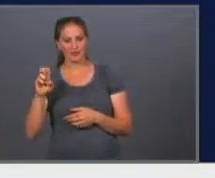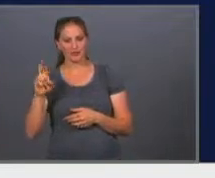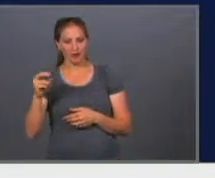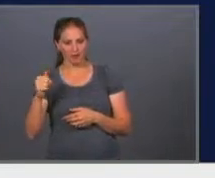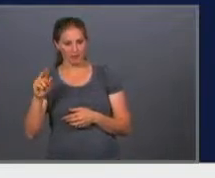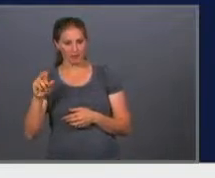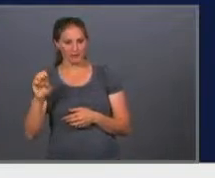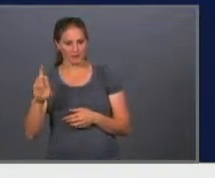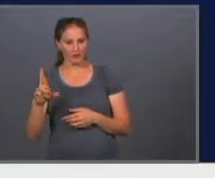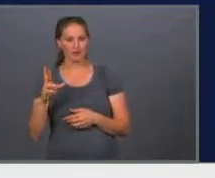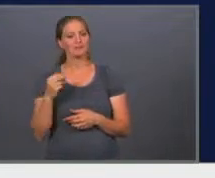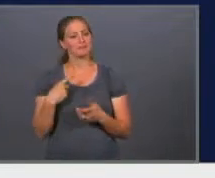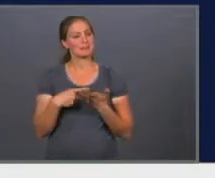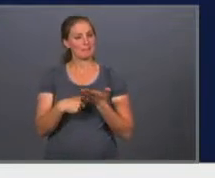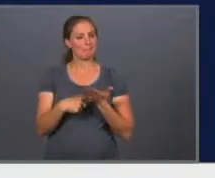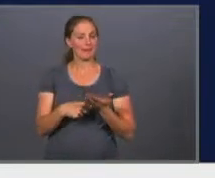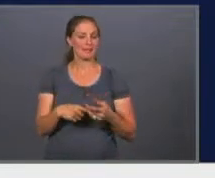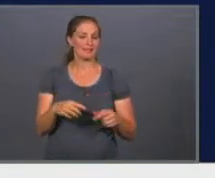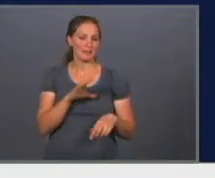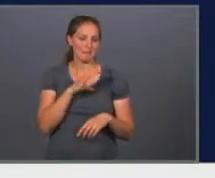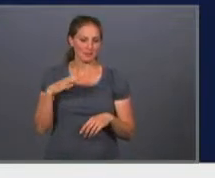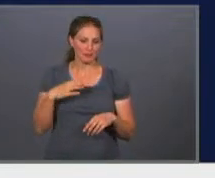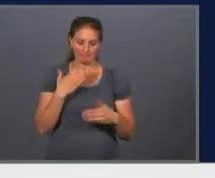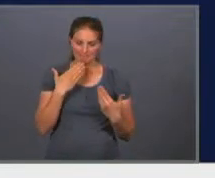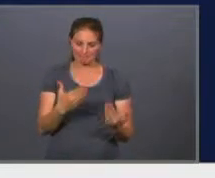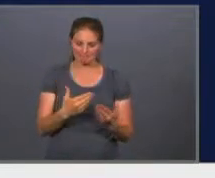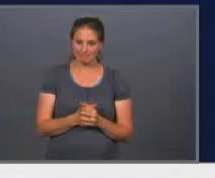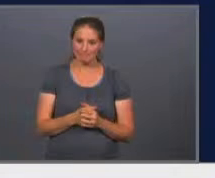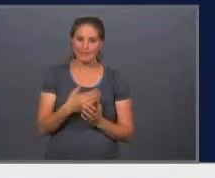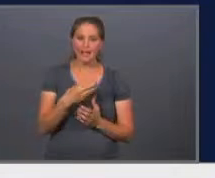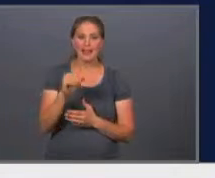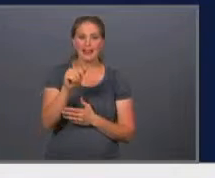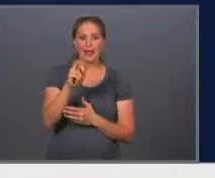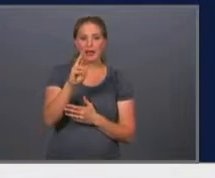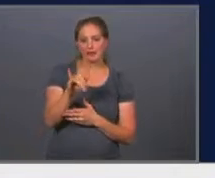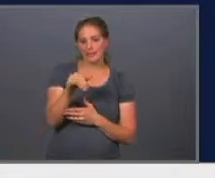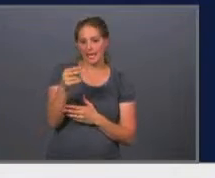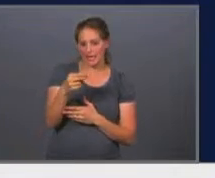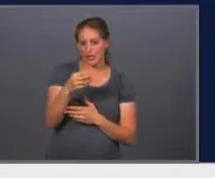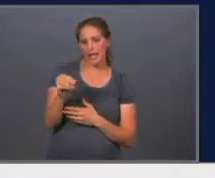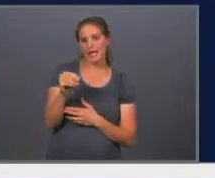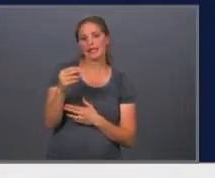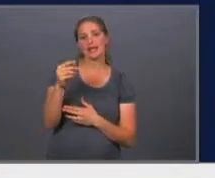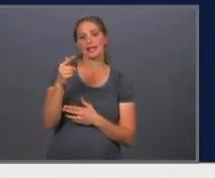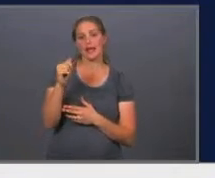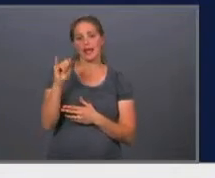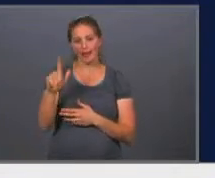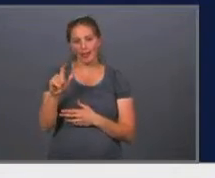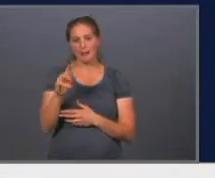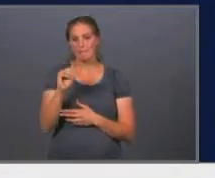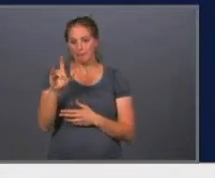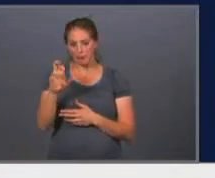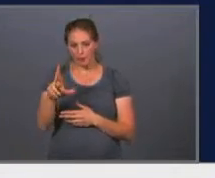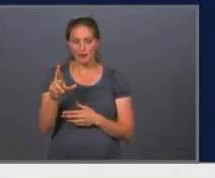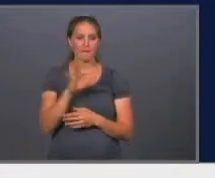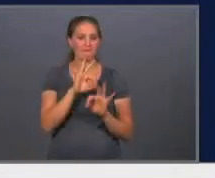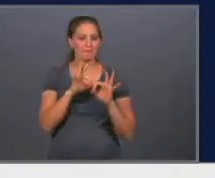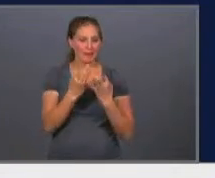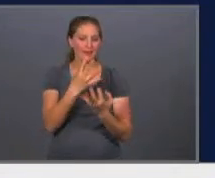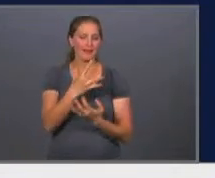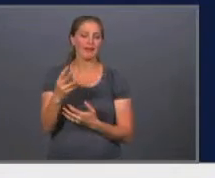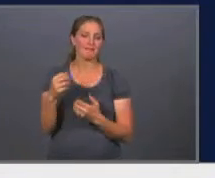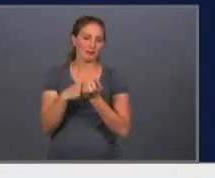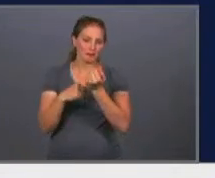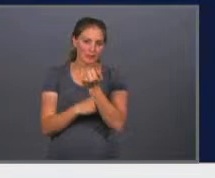Commission. We are also grateful for the Larry H. and Gail Miller Family Foundation and the George S. and Dolores